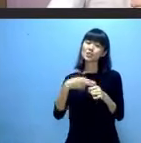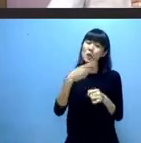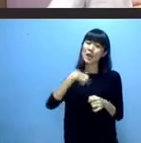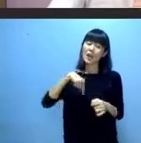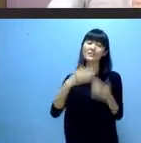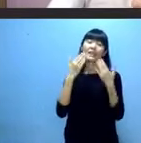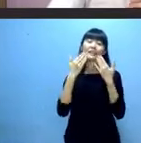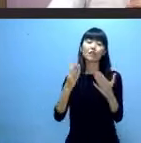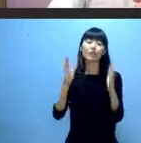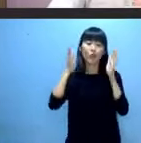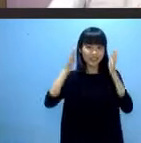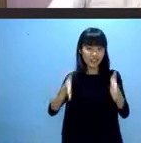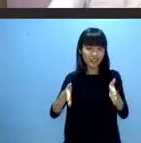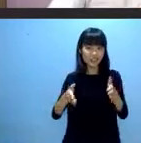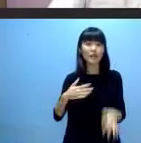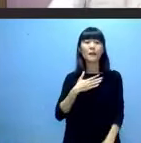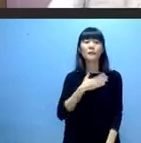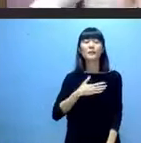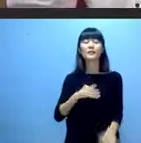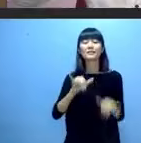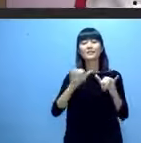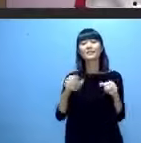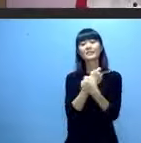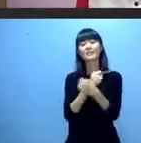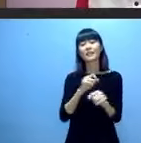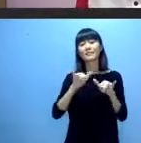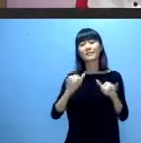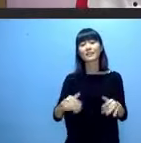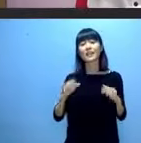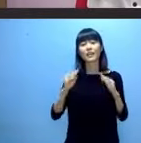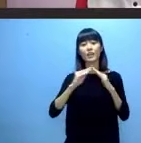attention. Please stay safe, stay home. Bye-bye.